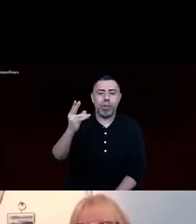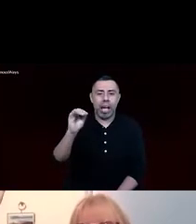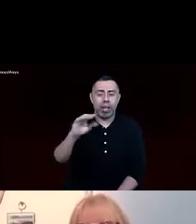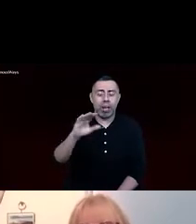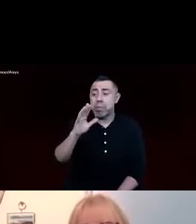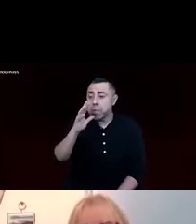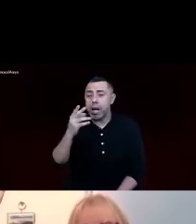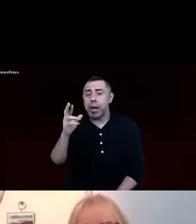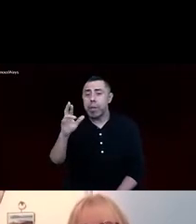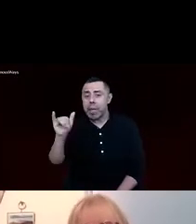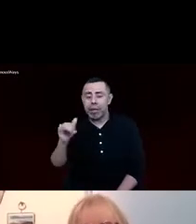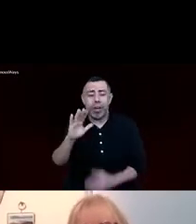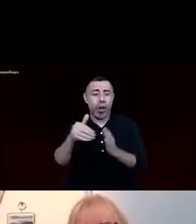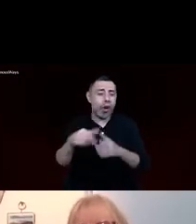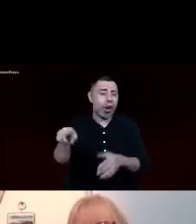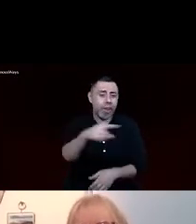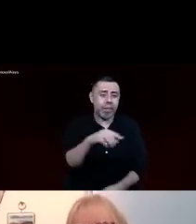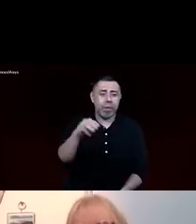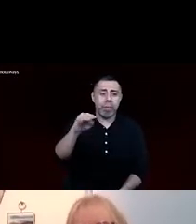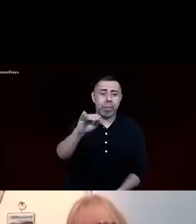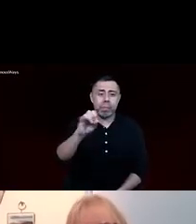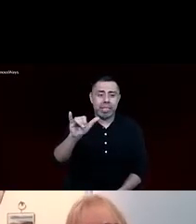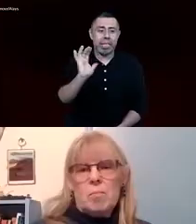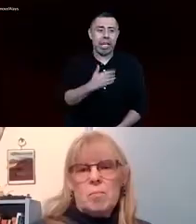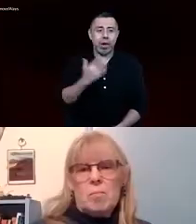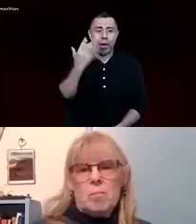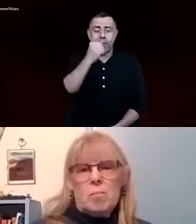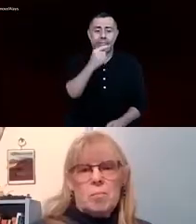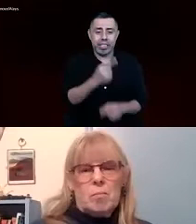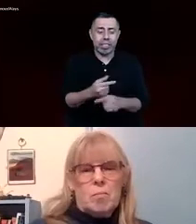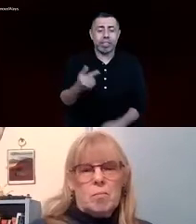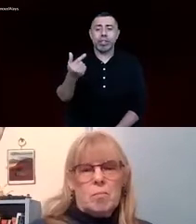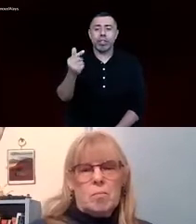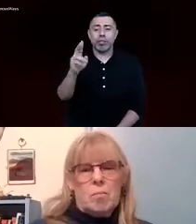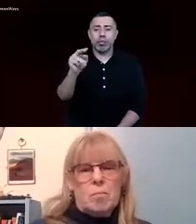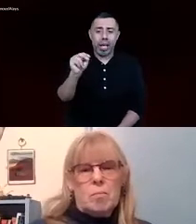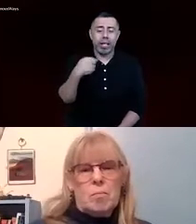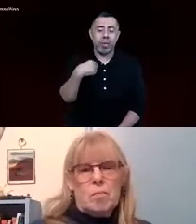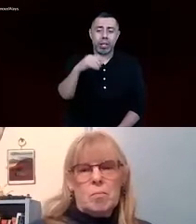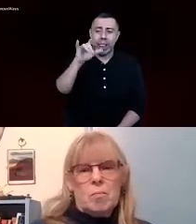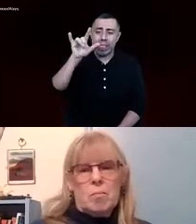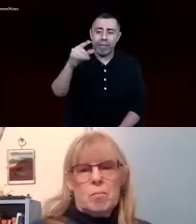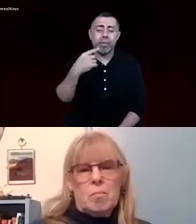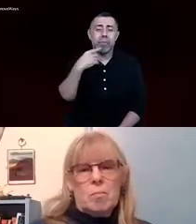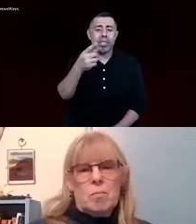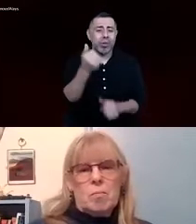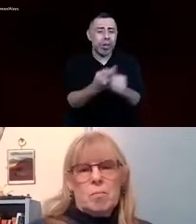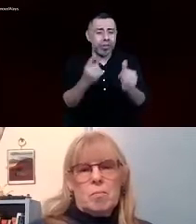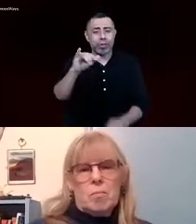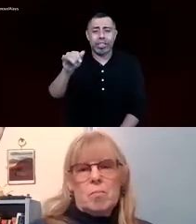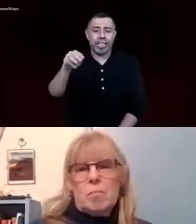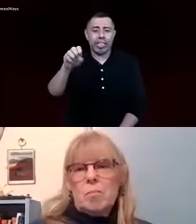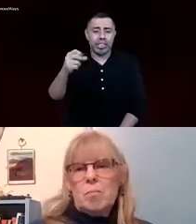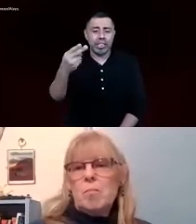Amber, Missy, our beautiful sister, Gwen, we love you, we miss you, everybody, James Harris, oh,